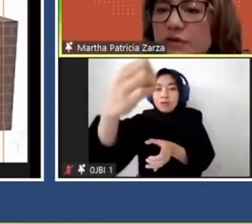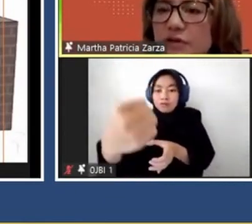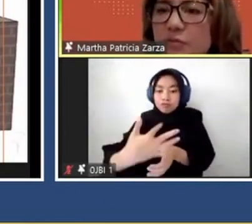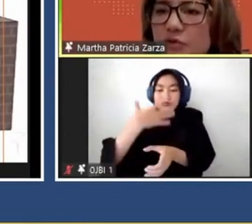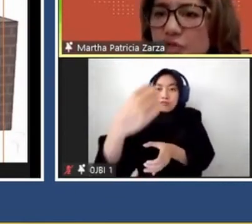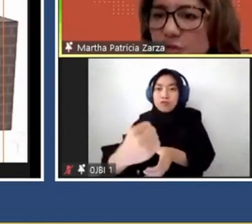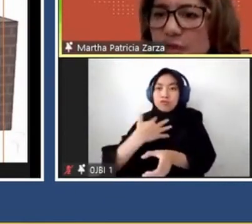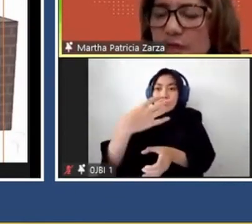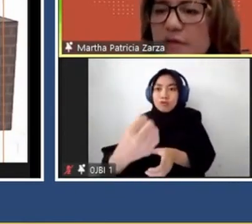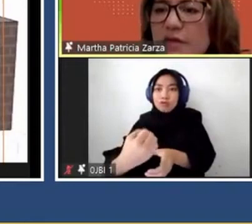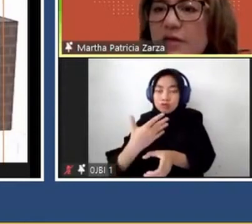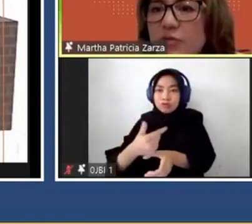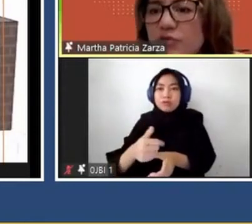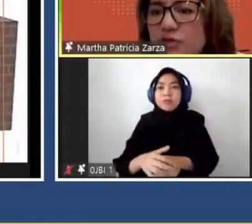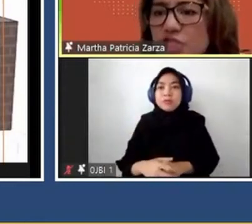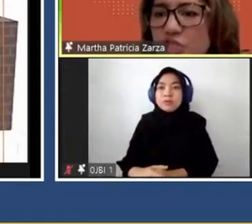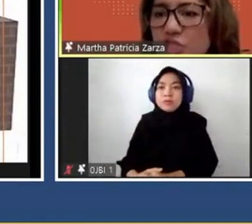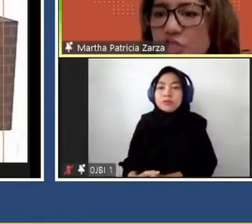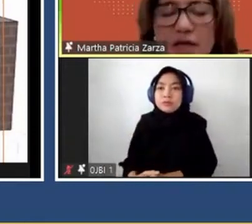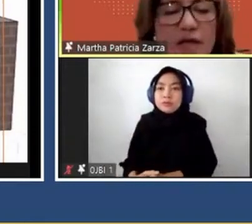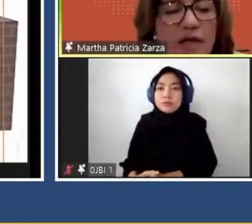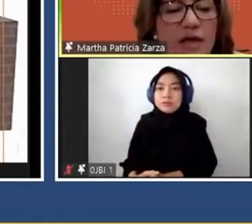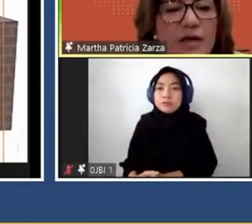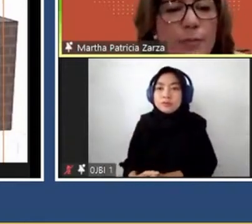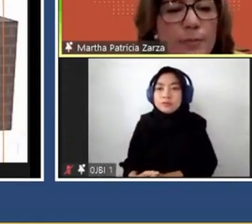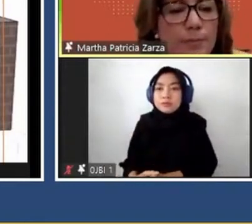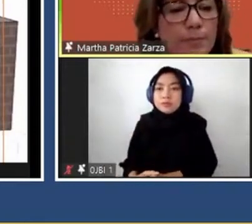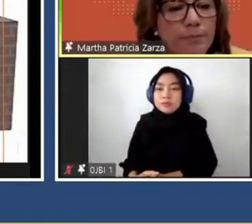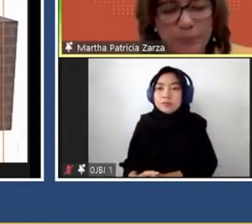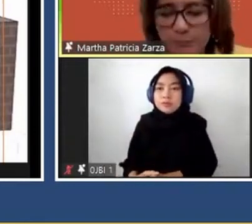oxygen for combustion in the combustion chambers.